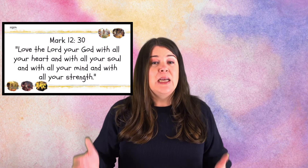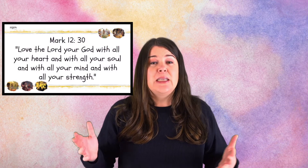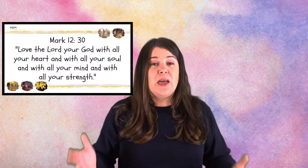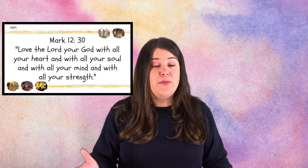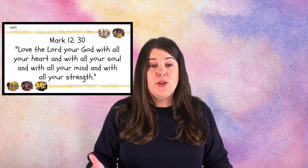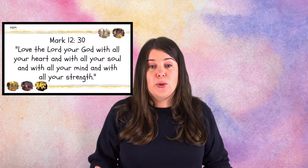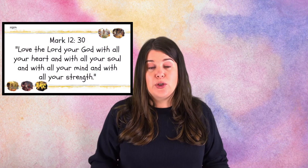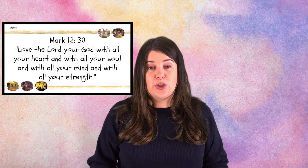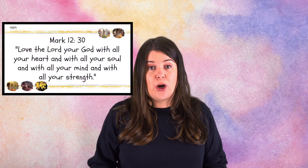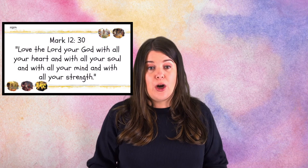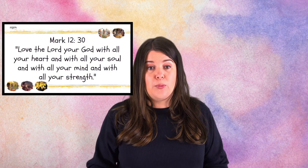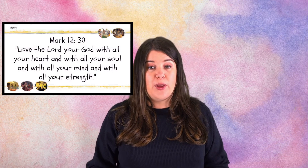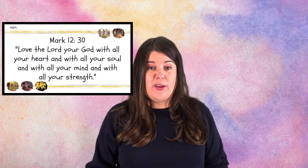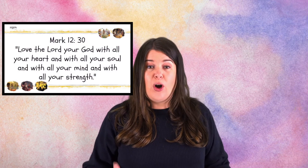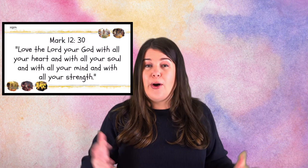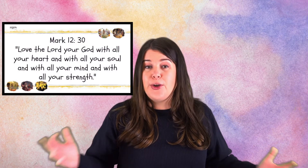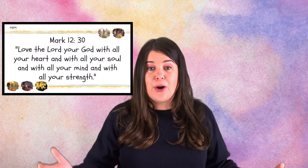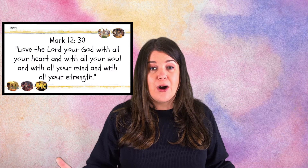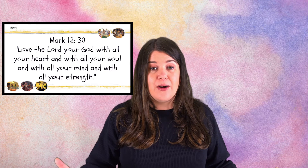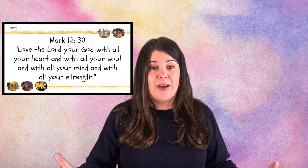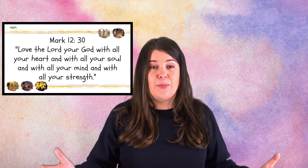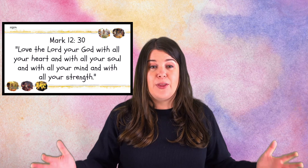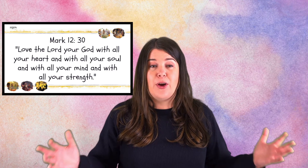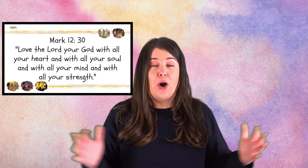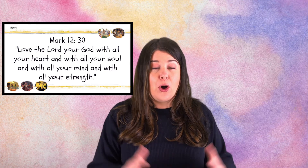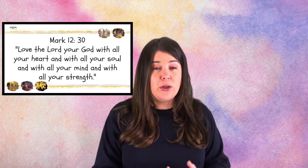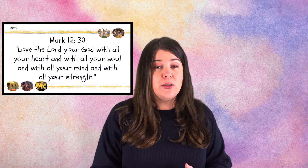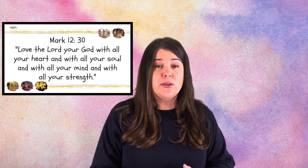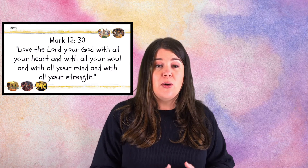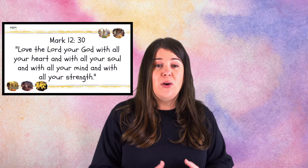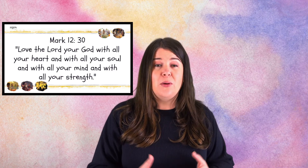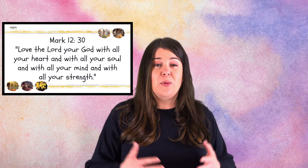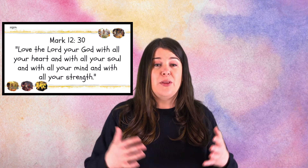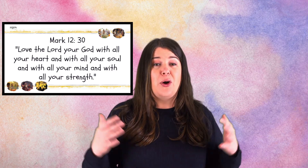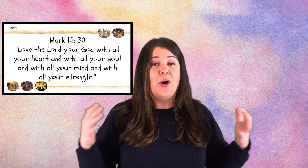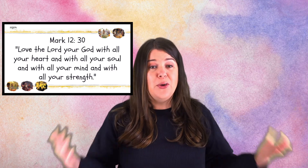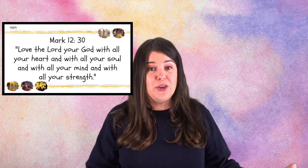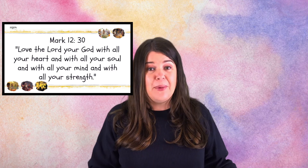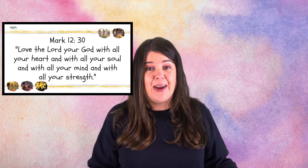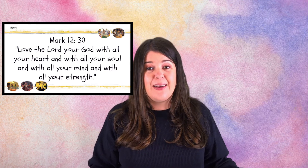says, love the Lord your God with all your heart and with all your soul